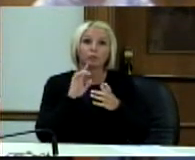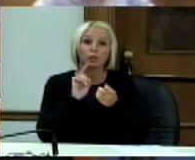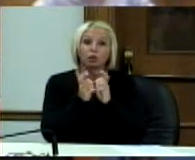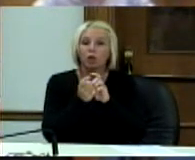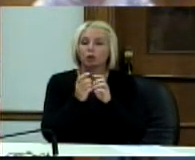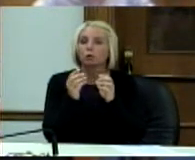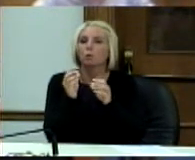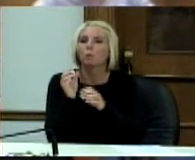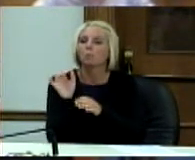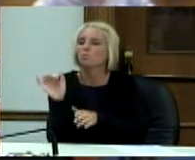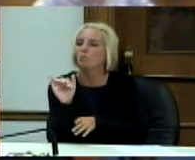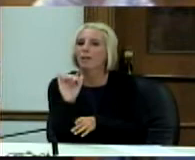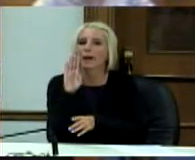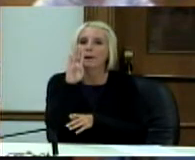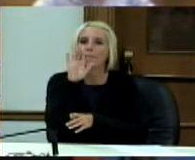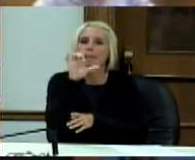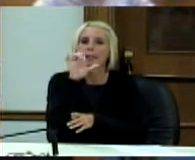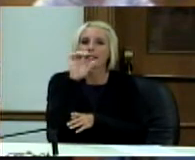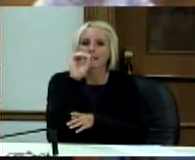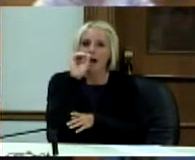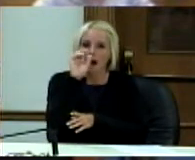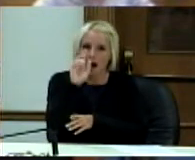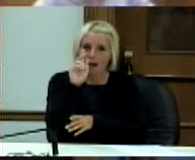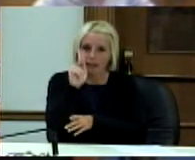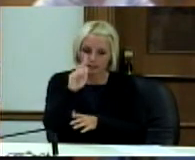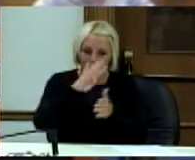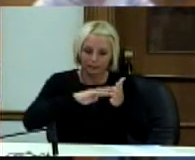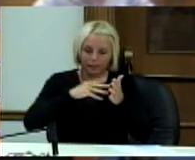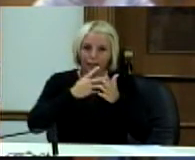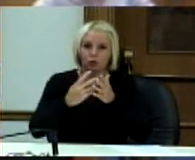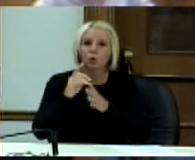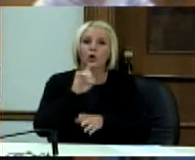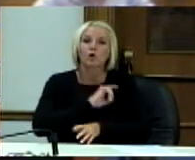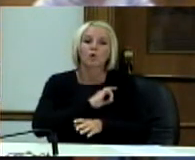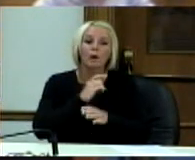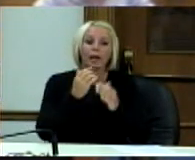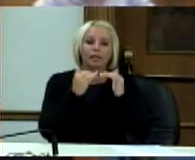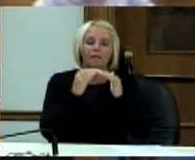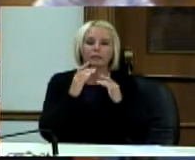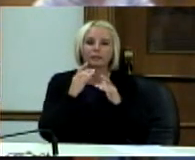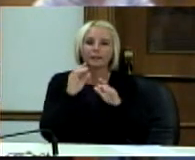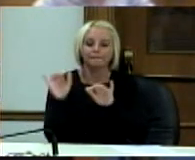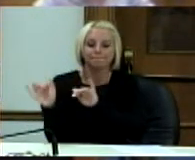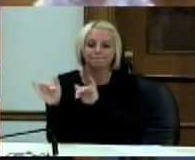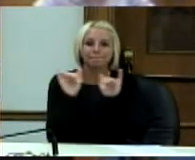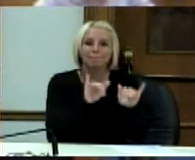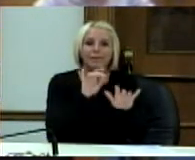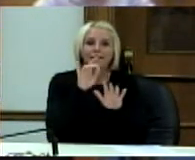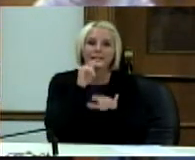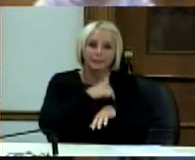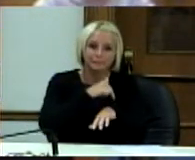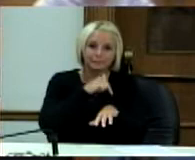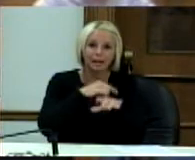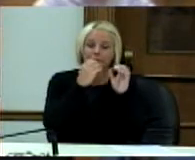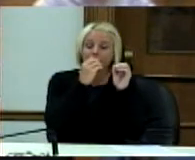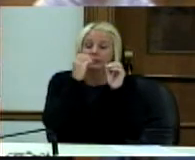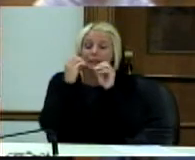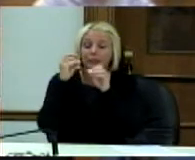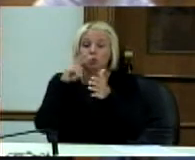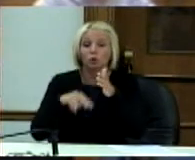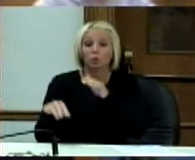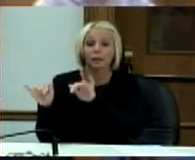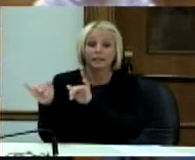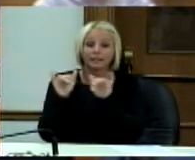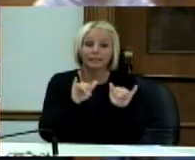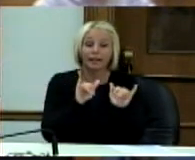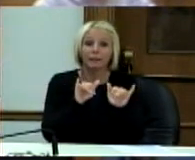more of a block schedule of grade levels having the same time, teaching reading at the same time